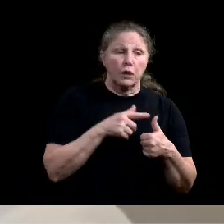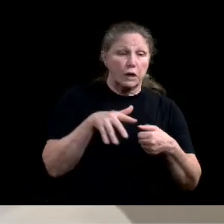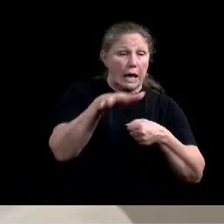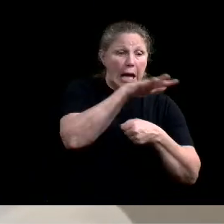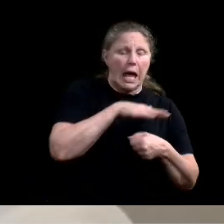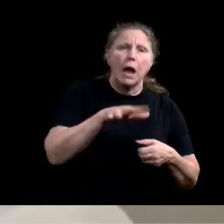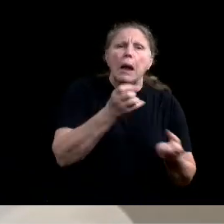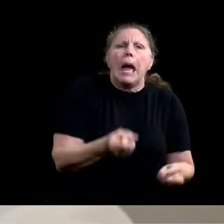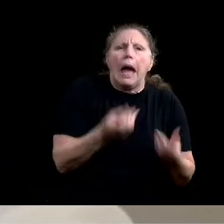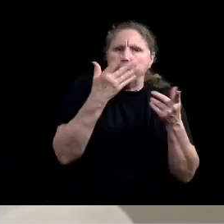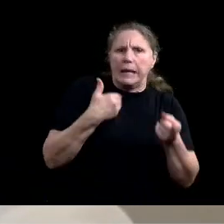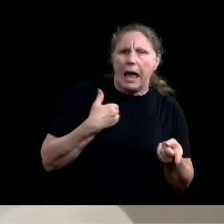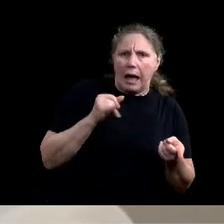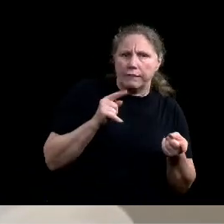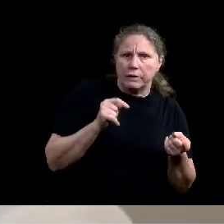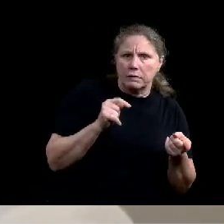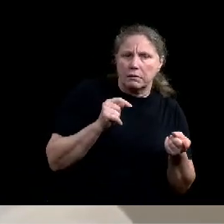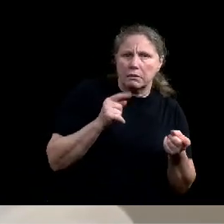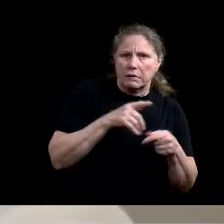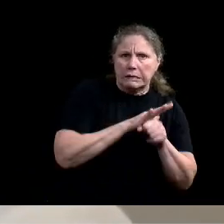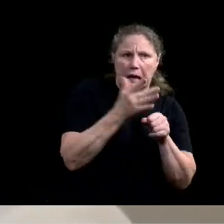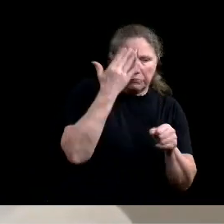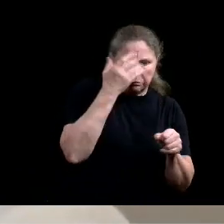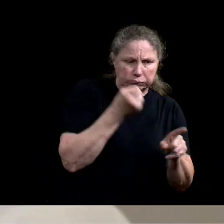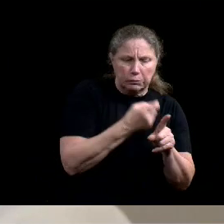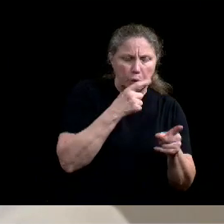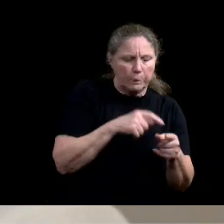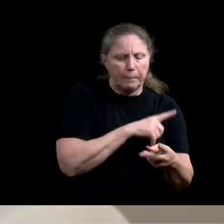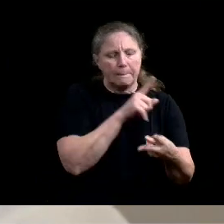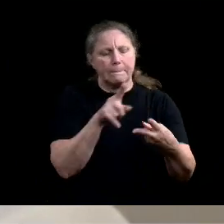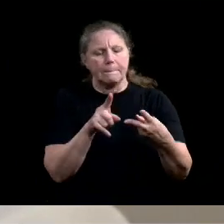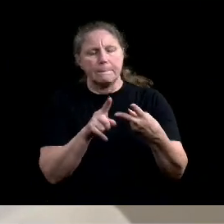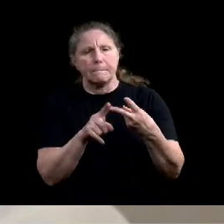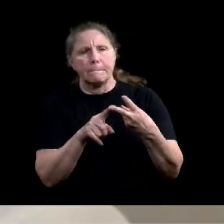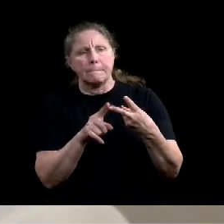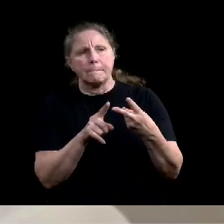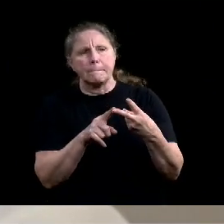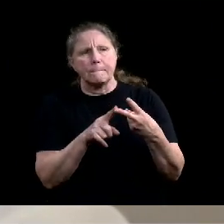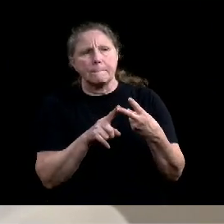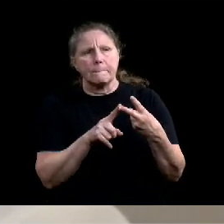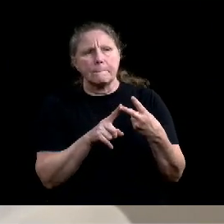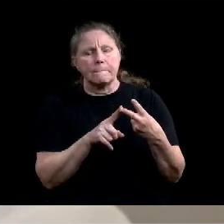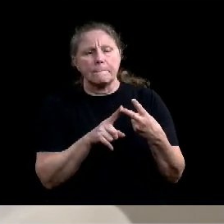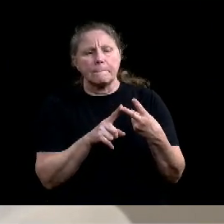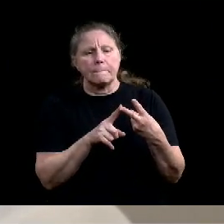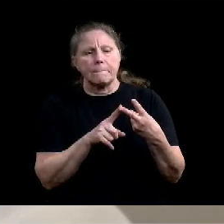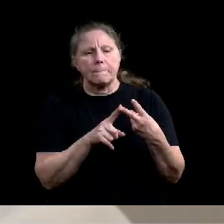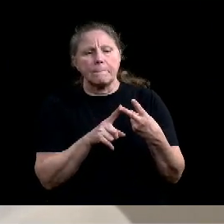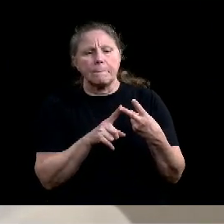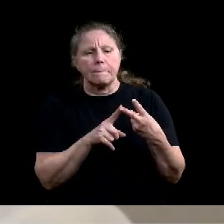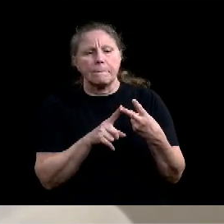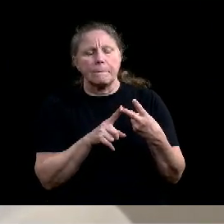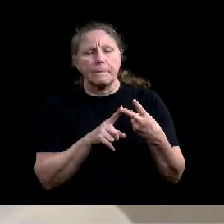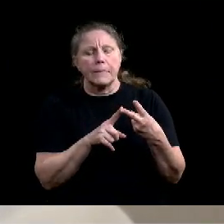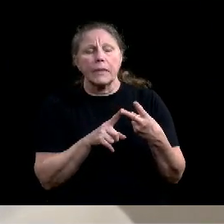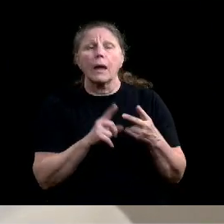the degree of risk in the human behaviors in the community. So